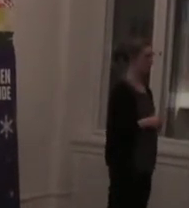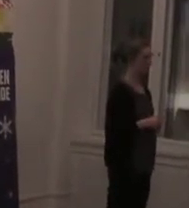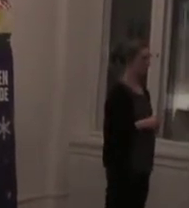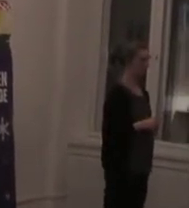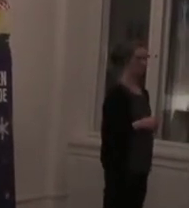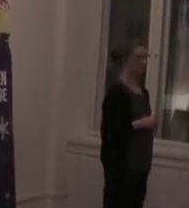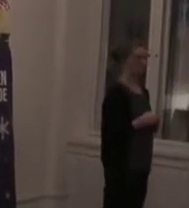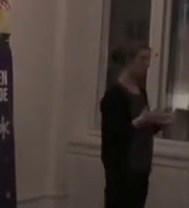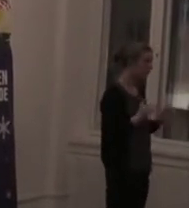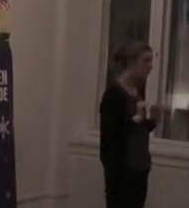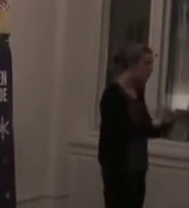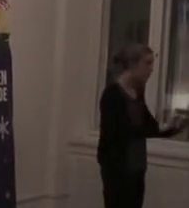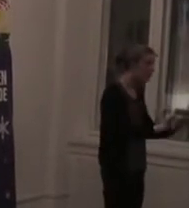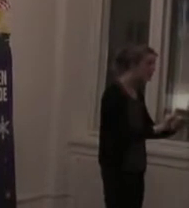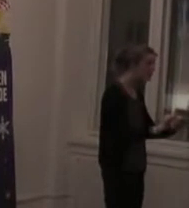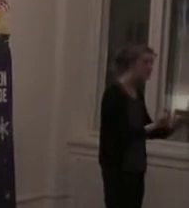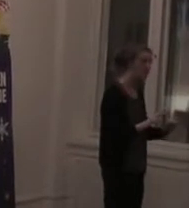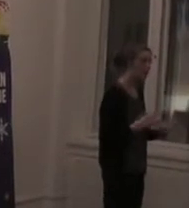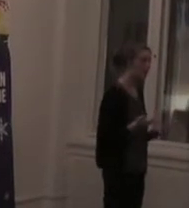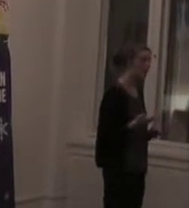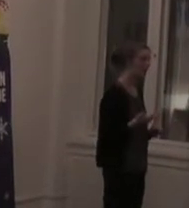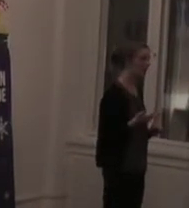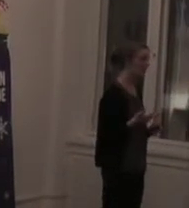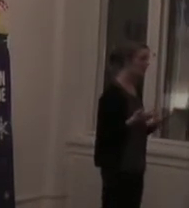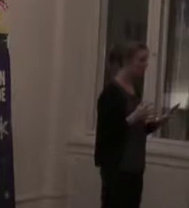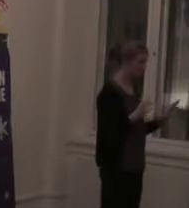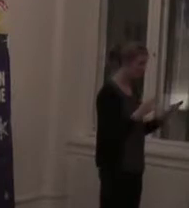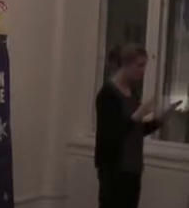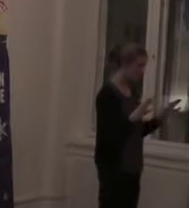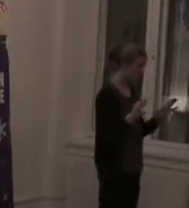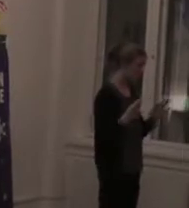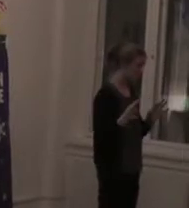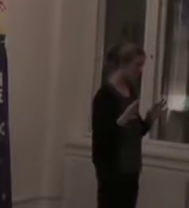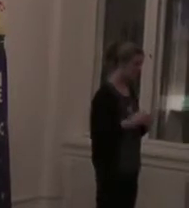Am I going too fast, or can you keep up? Yeah.